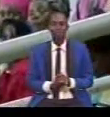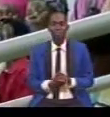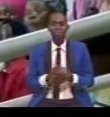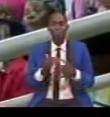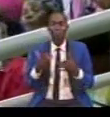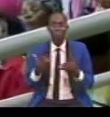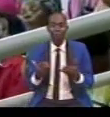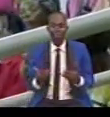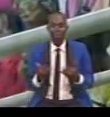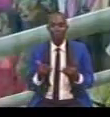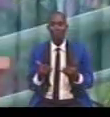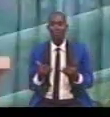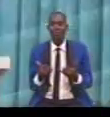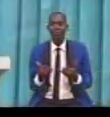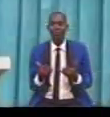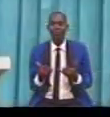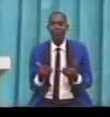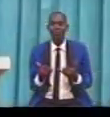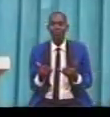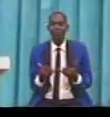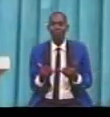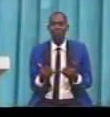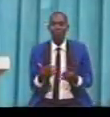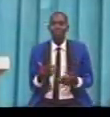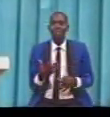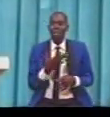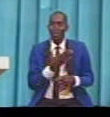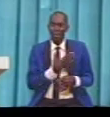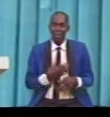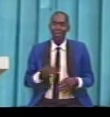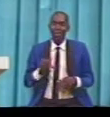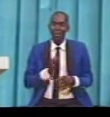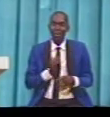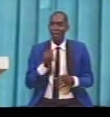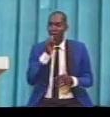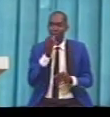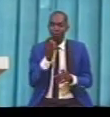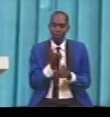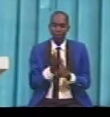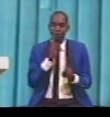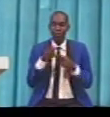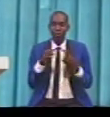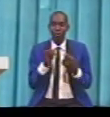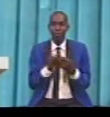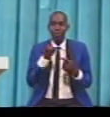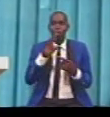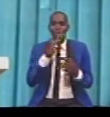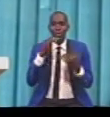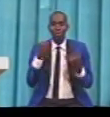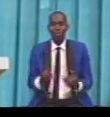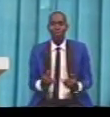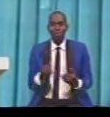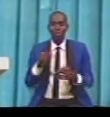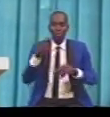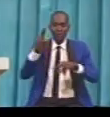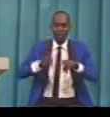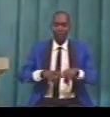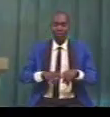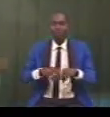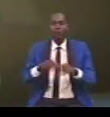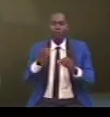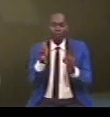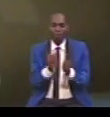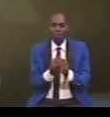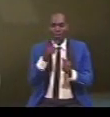Now, I'm just talking at the Alpha location. You are sitting face to face with the carrier of